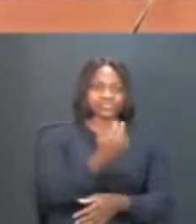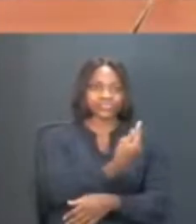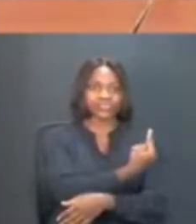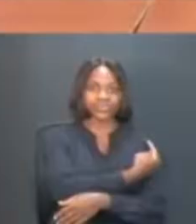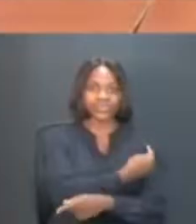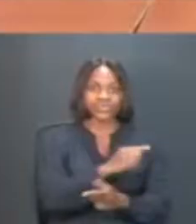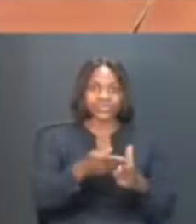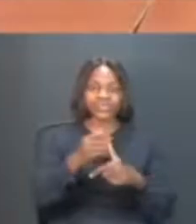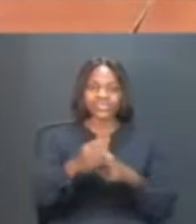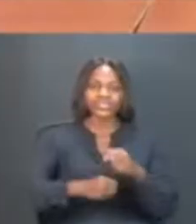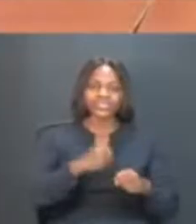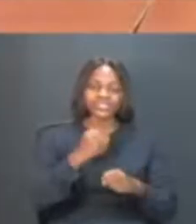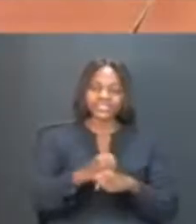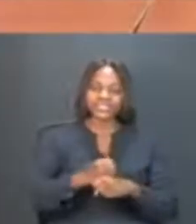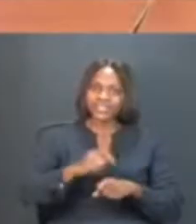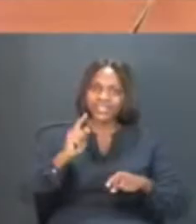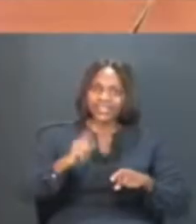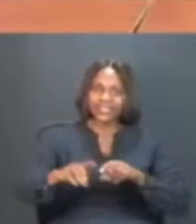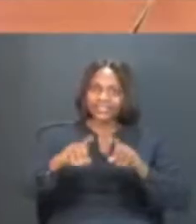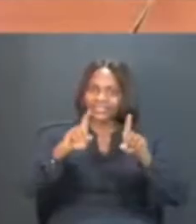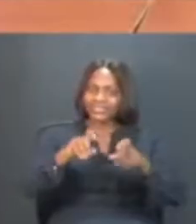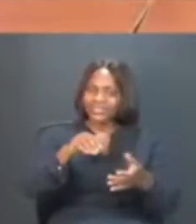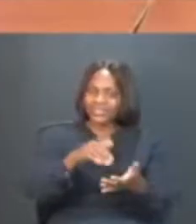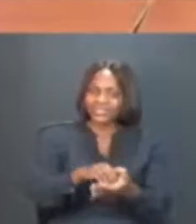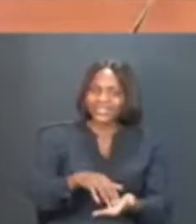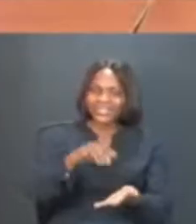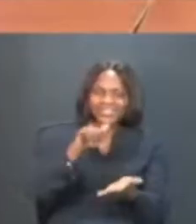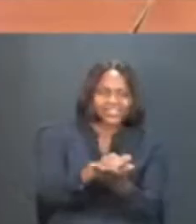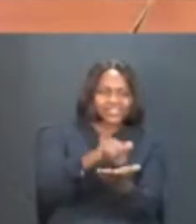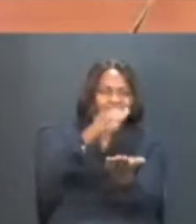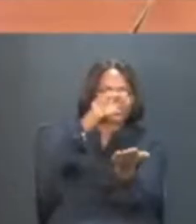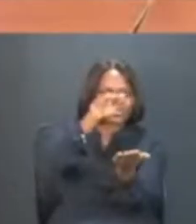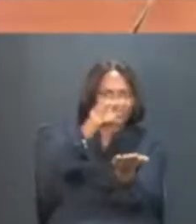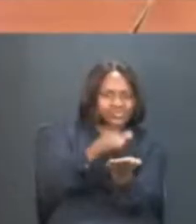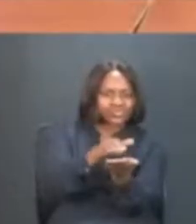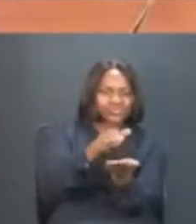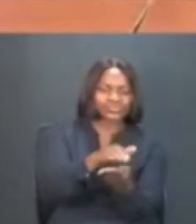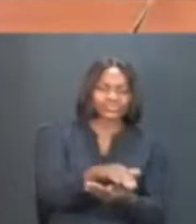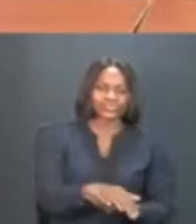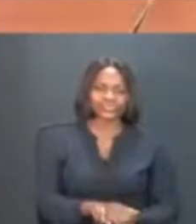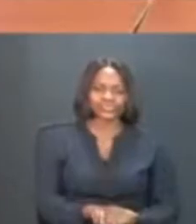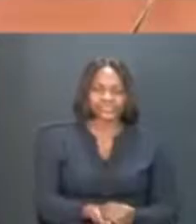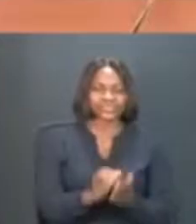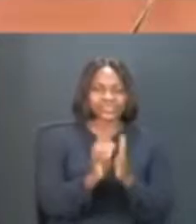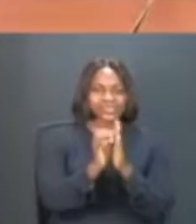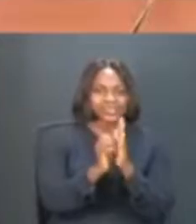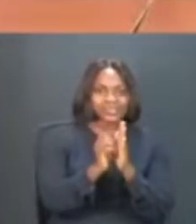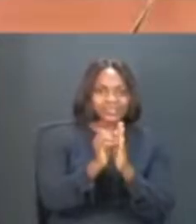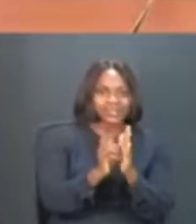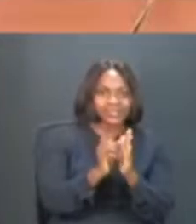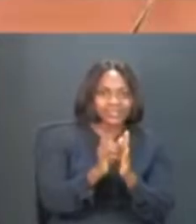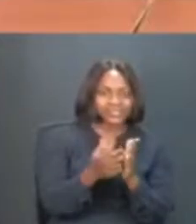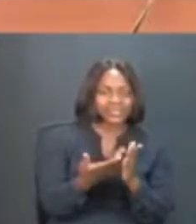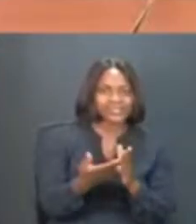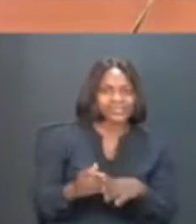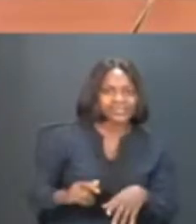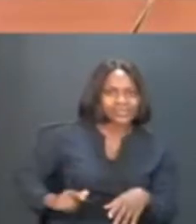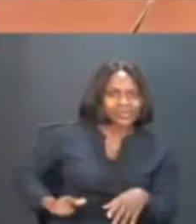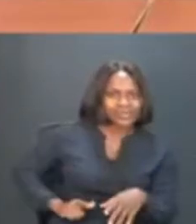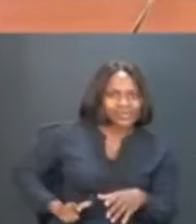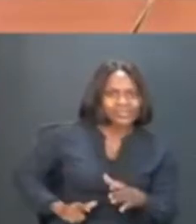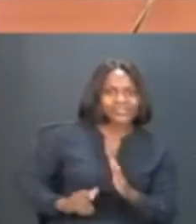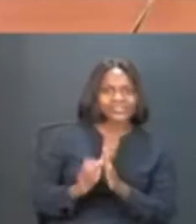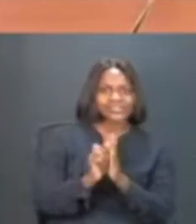don't have to do the test again. This would also reduce the prevalence of cancer or liver cancers in